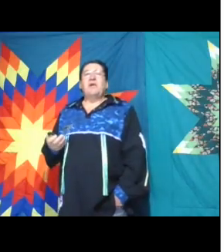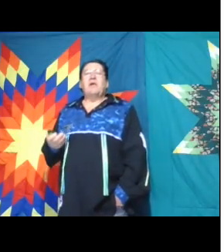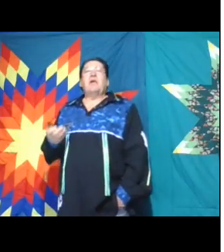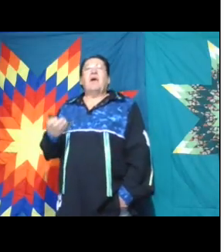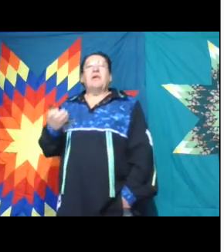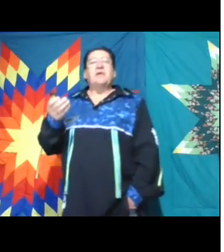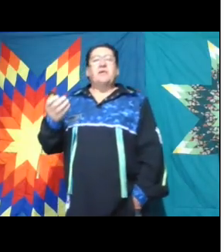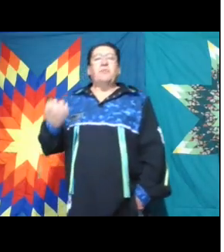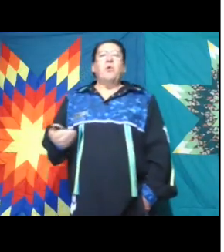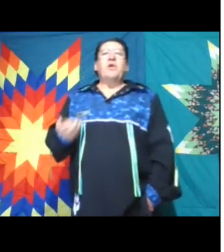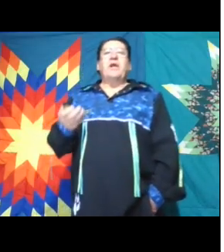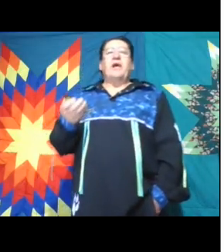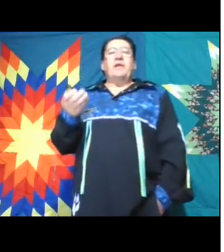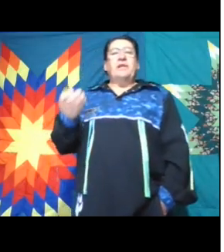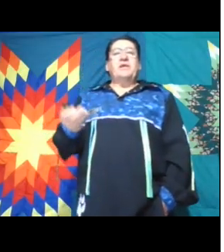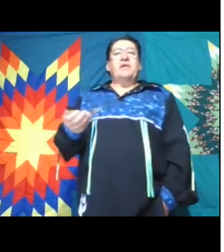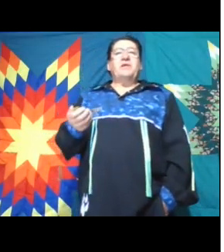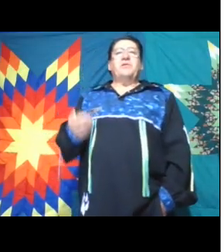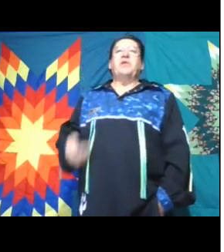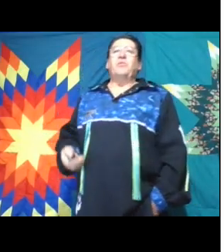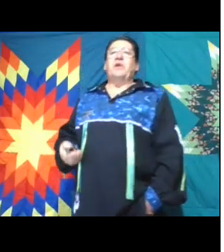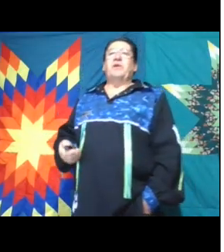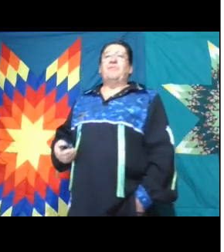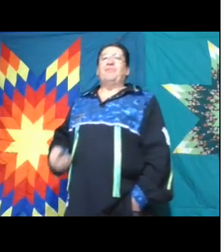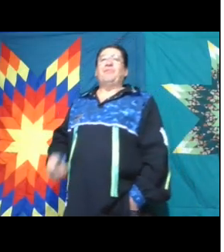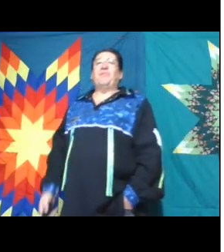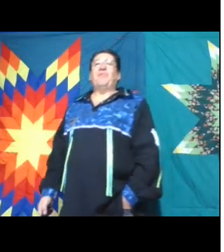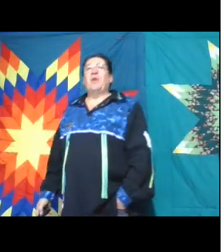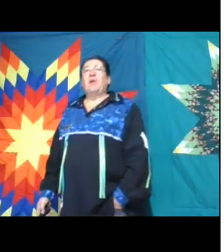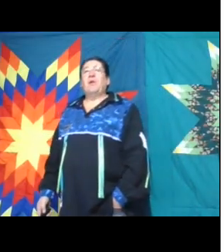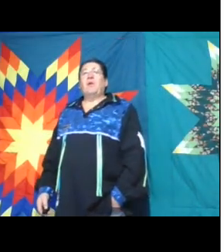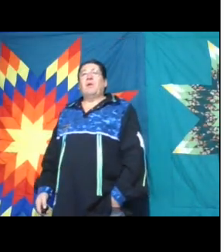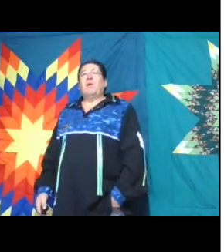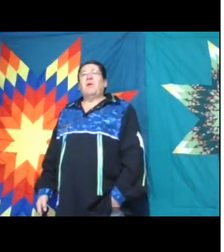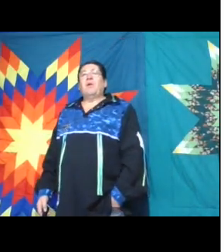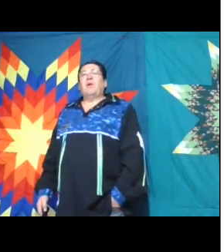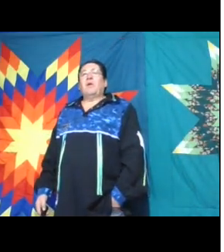doing to support that Indigenous recruitment.